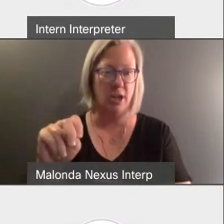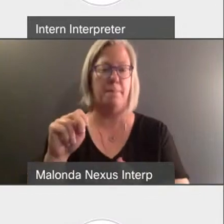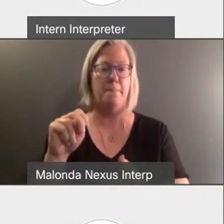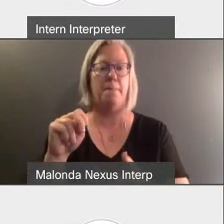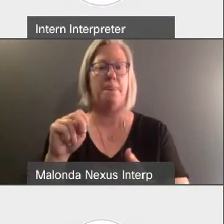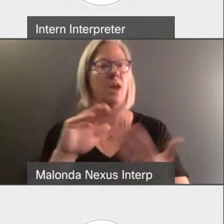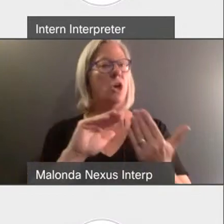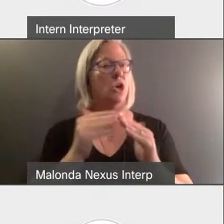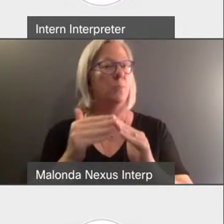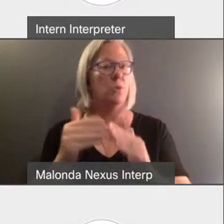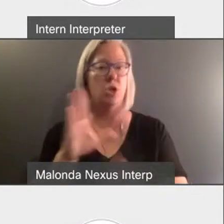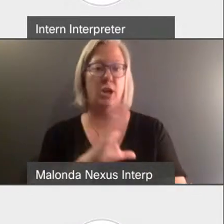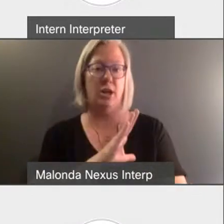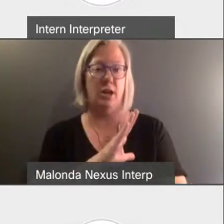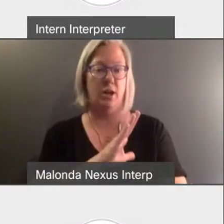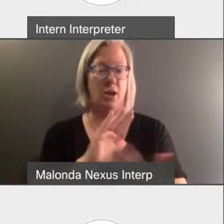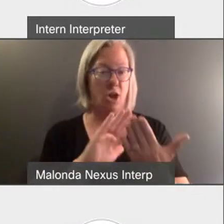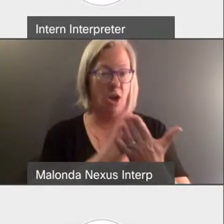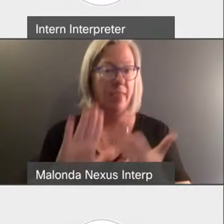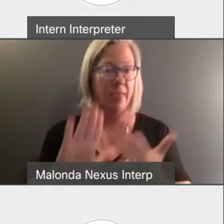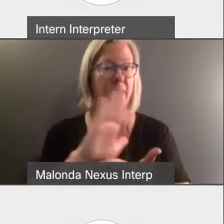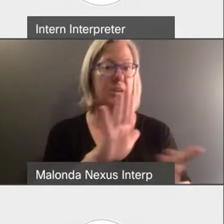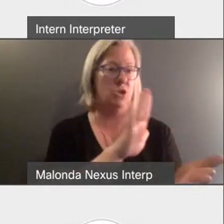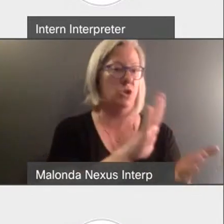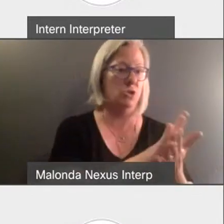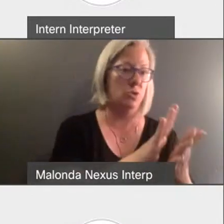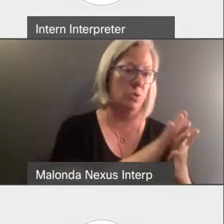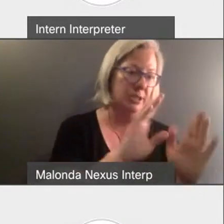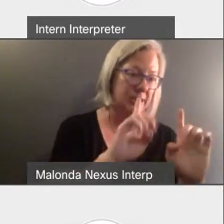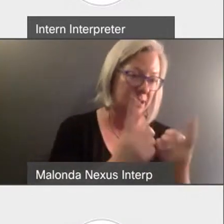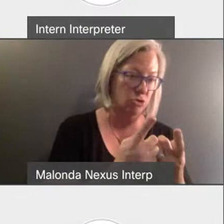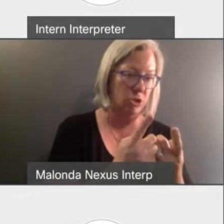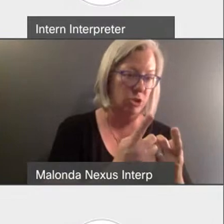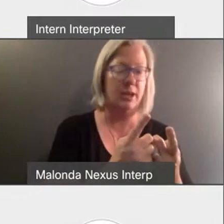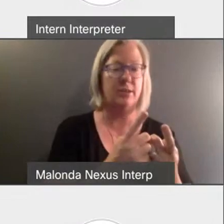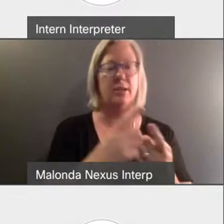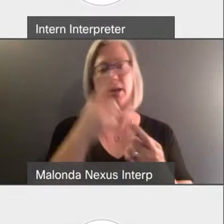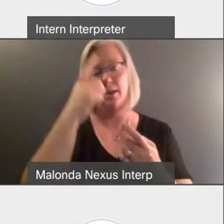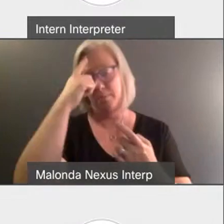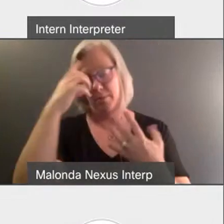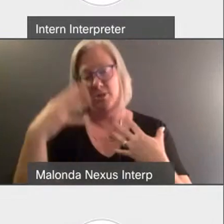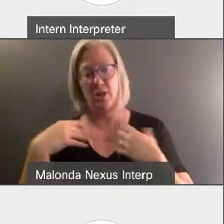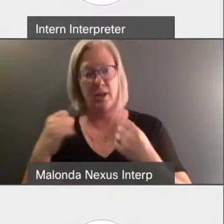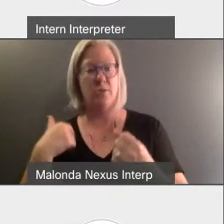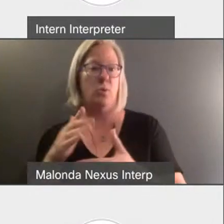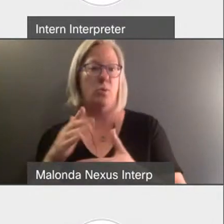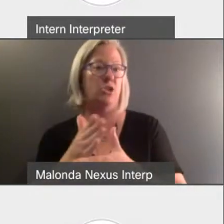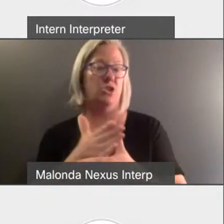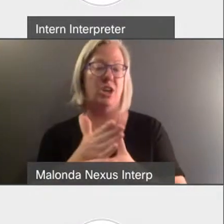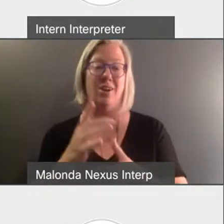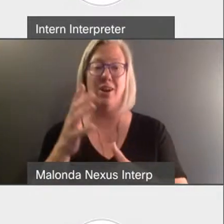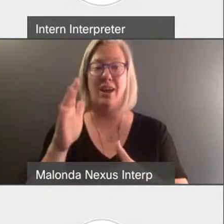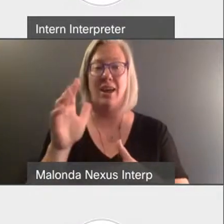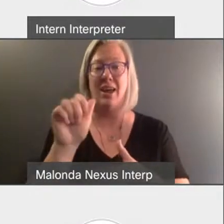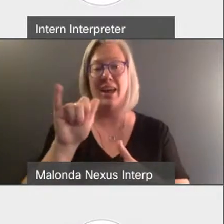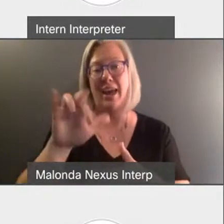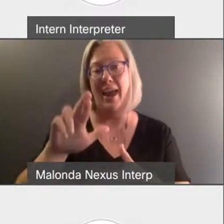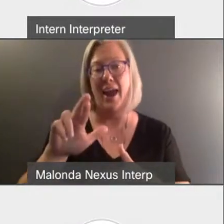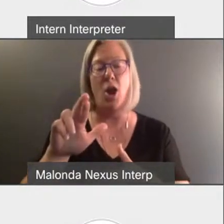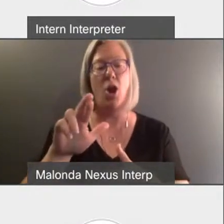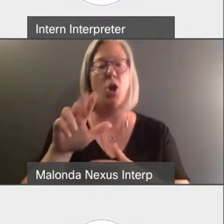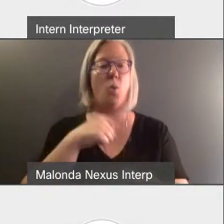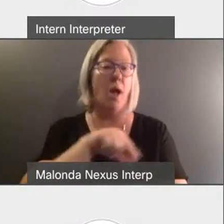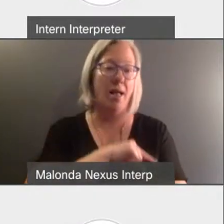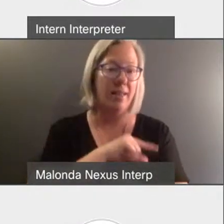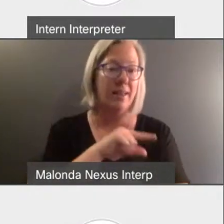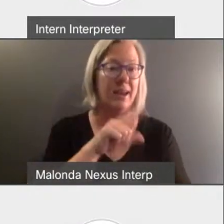the community colleges and school districts. Environmental issues, we share air quality due to congested